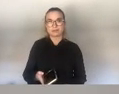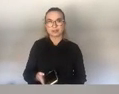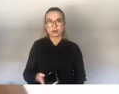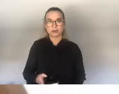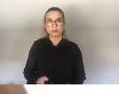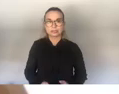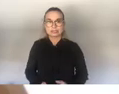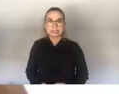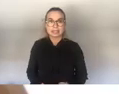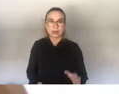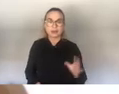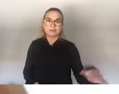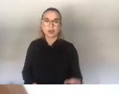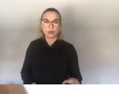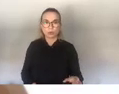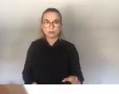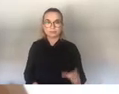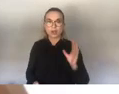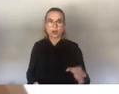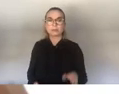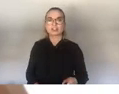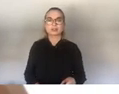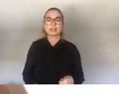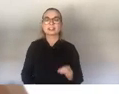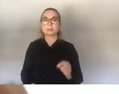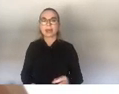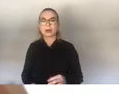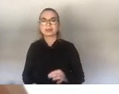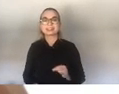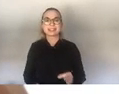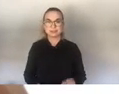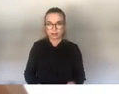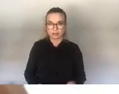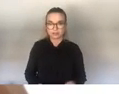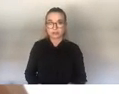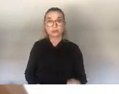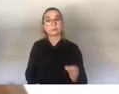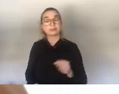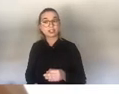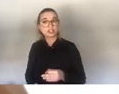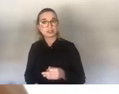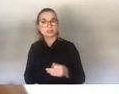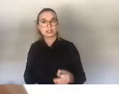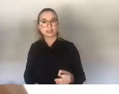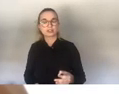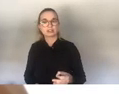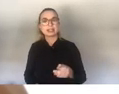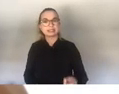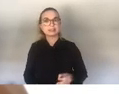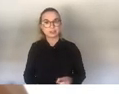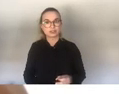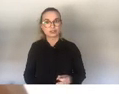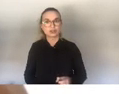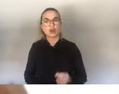of VR Core. Now, at VR Core, our mission is to empower and save lives through the prevention, detection,